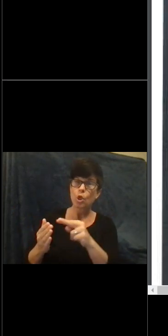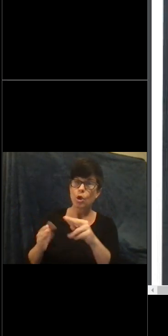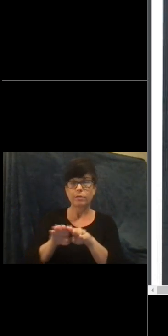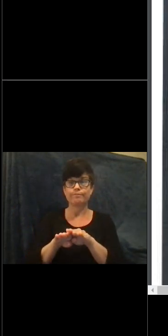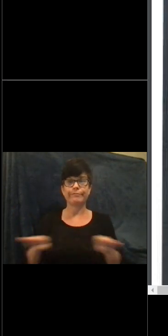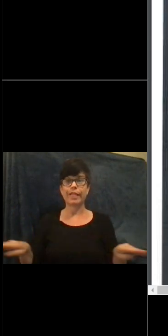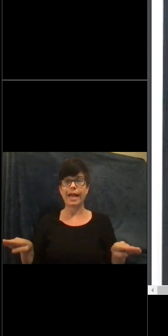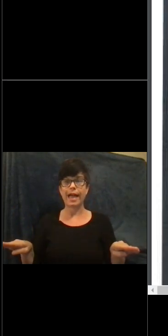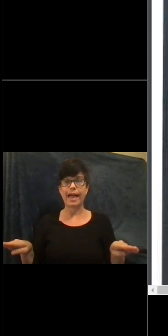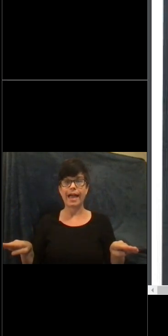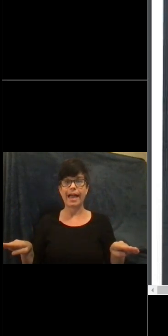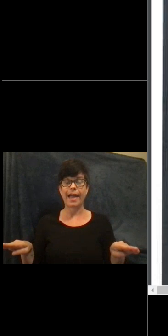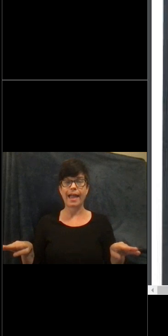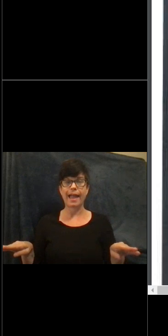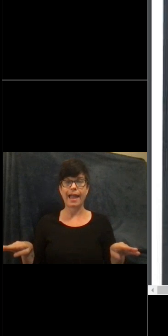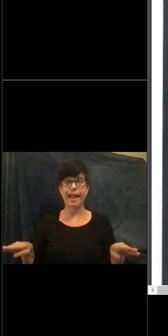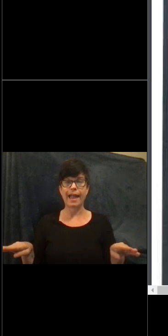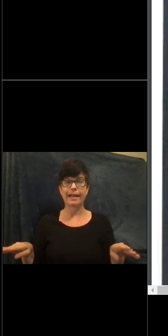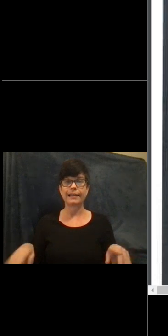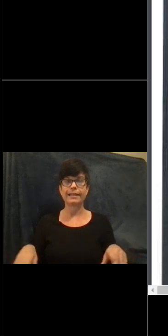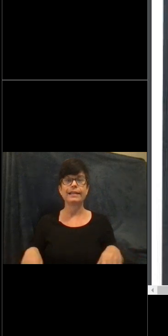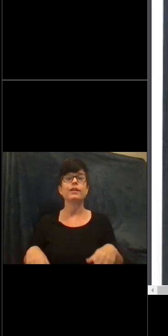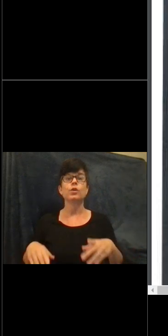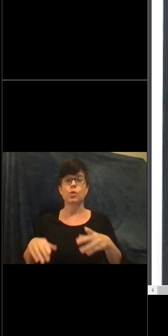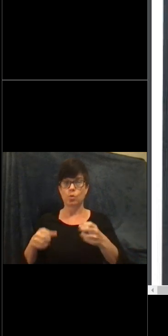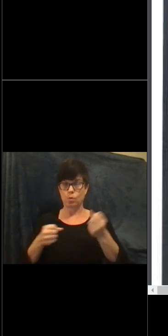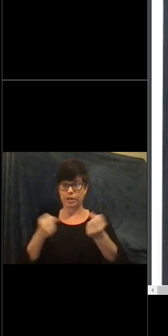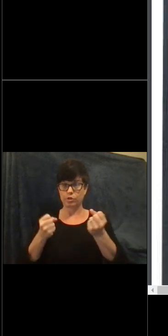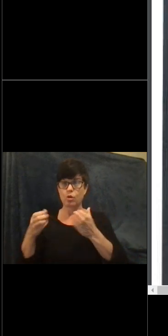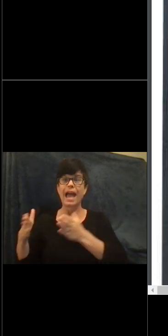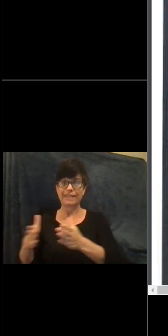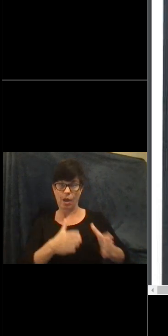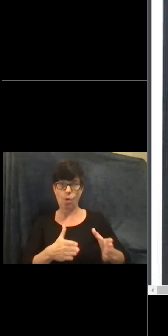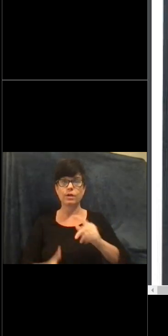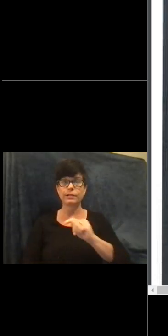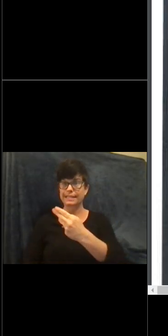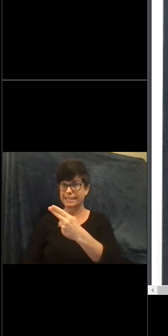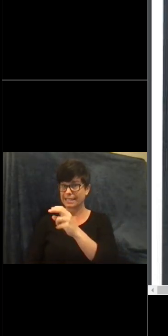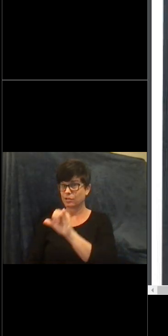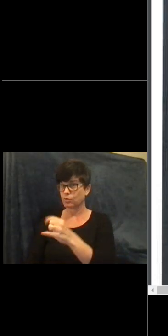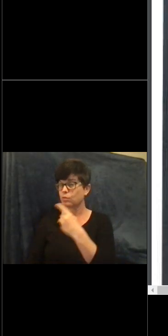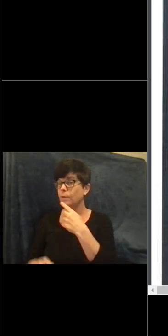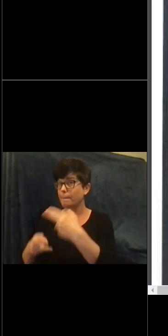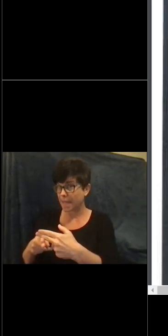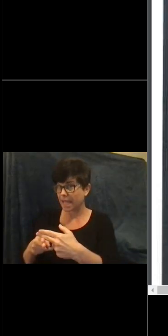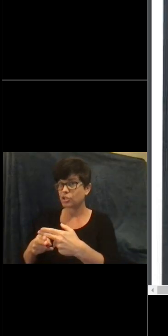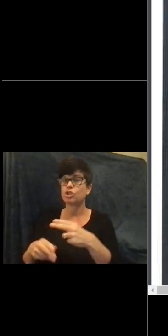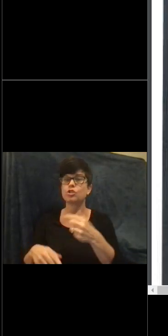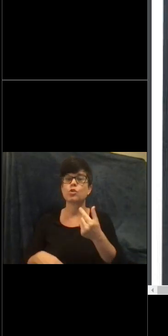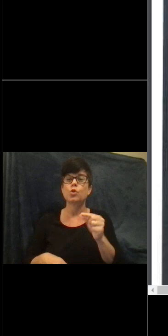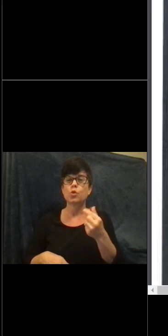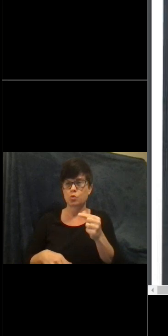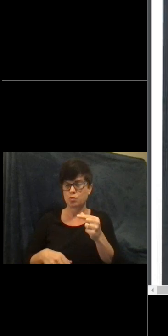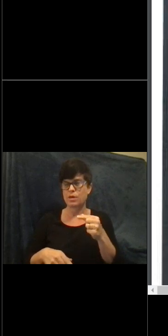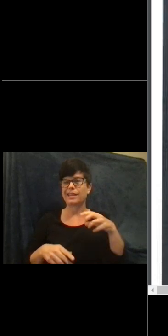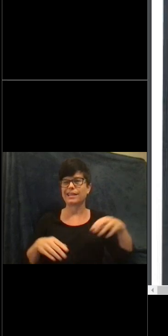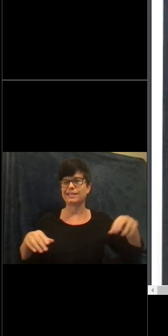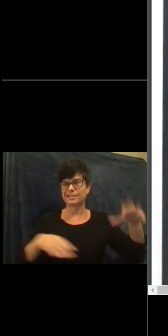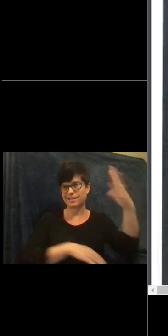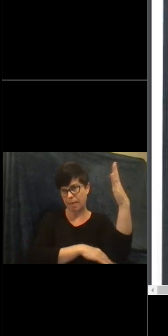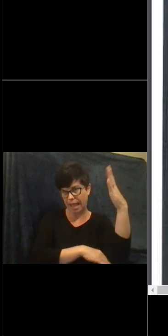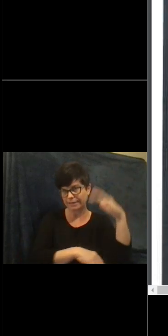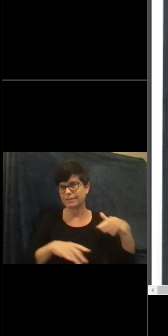of property with drive aisles and, as Tween mentioned, retention areas and green spaces around the parking, because you don't like